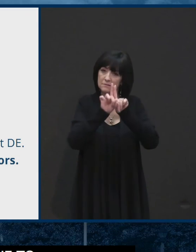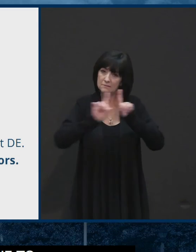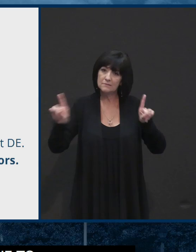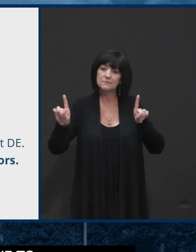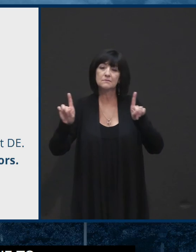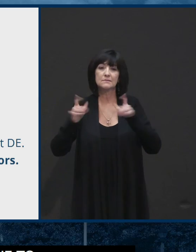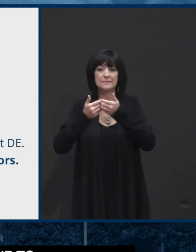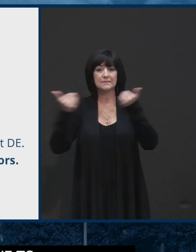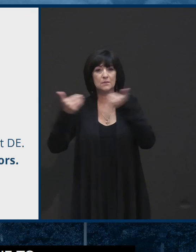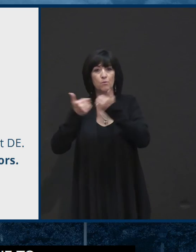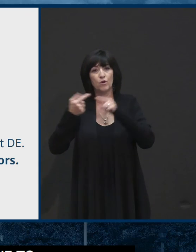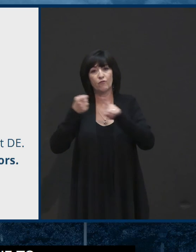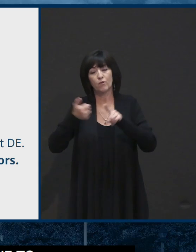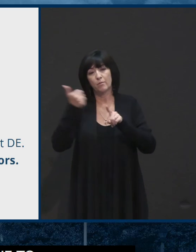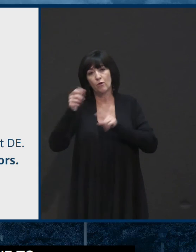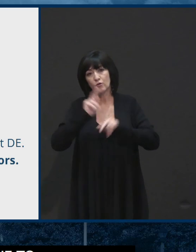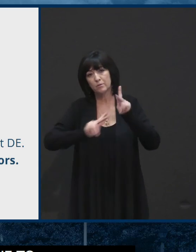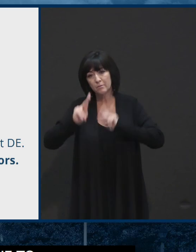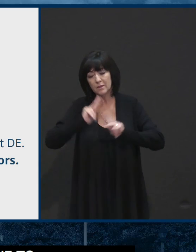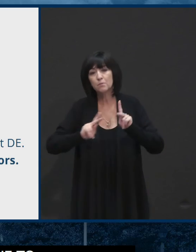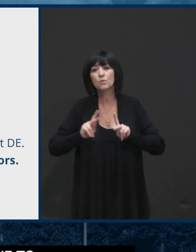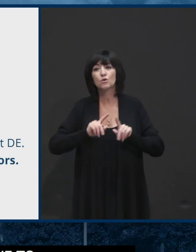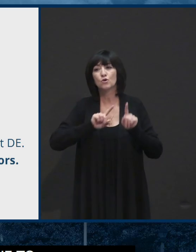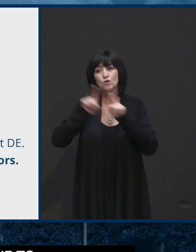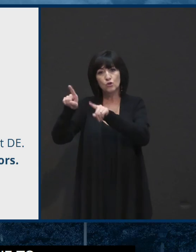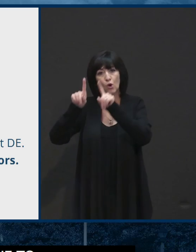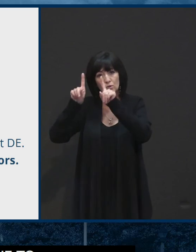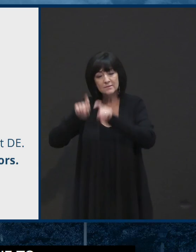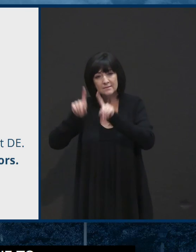of opportunities to get tested. You can do that